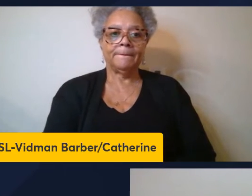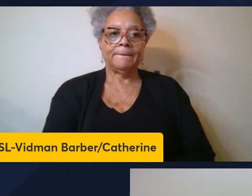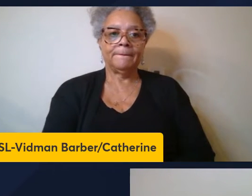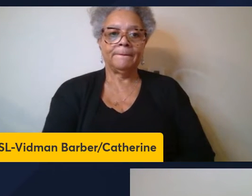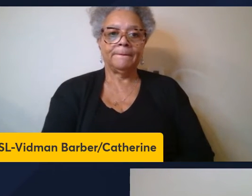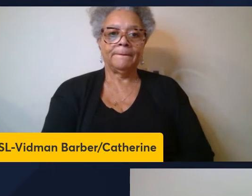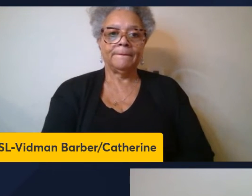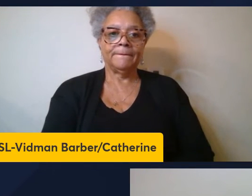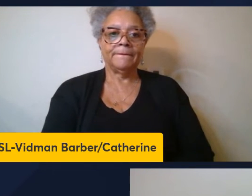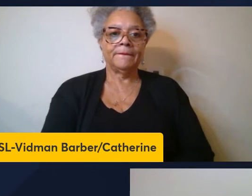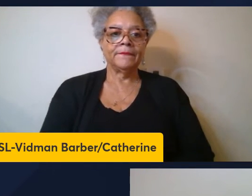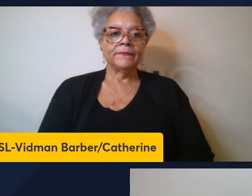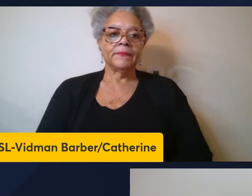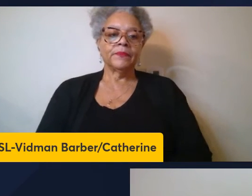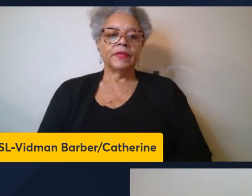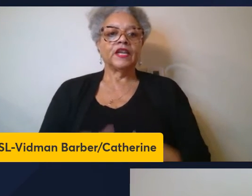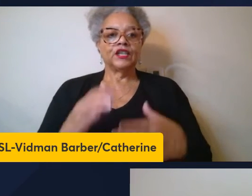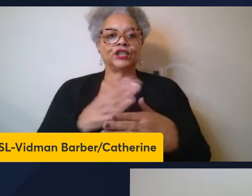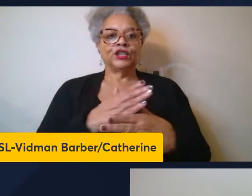Share screen.